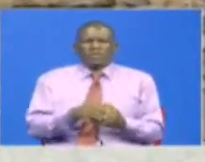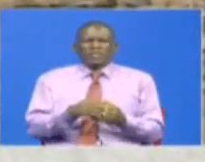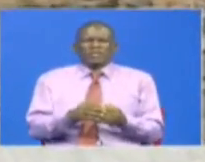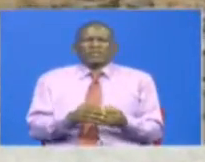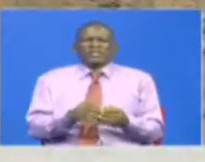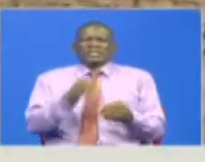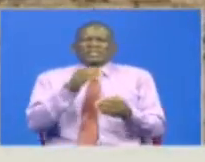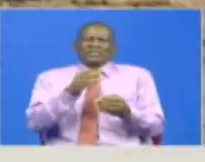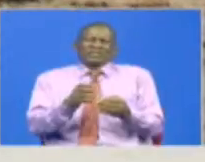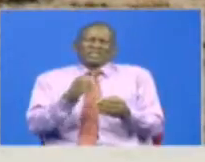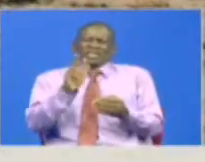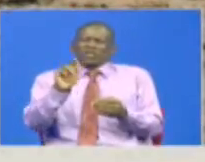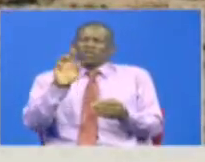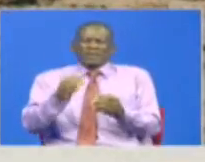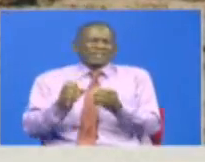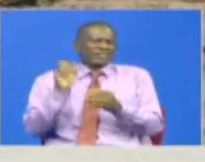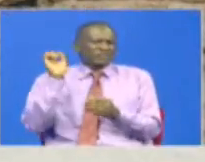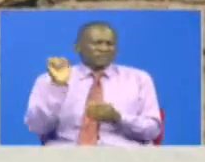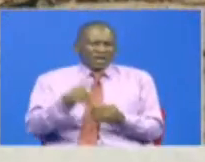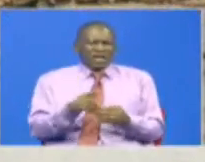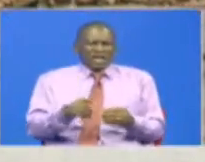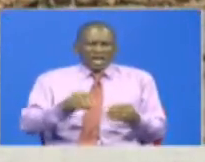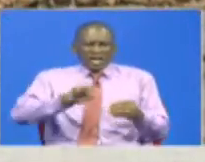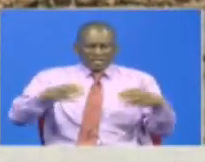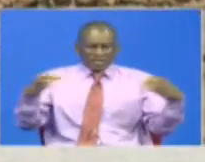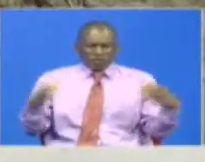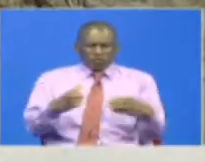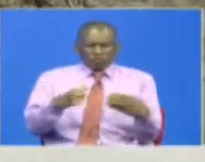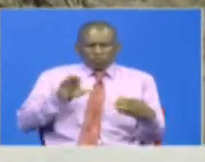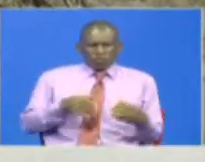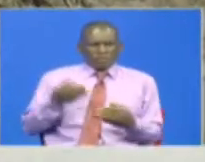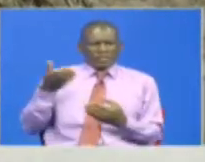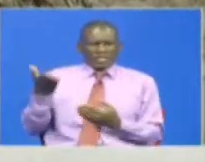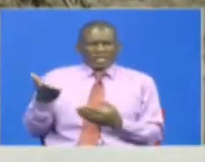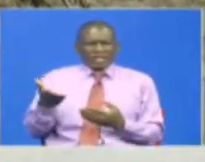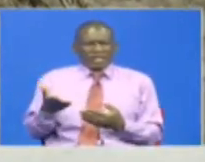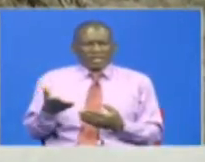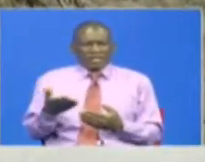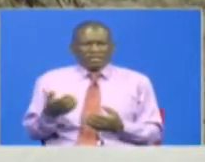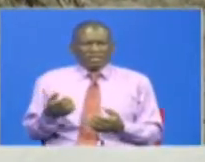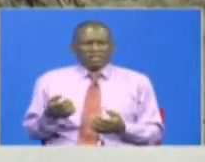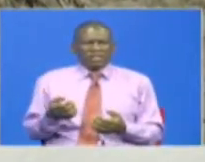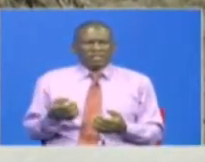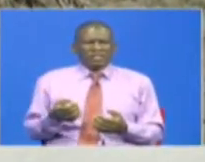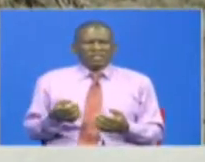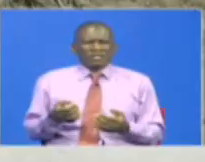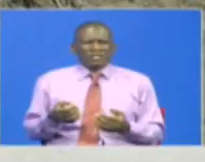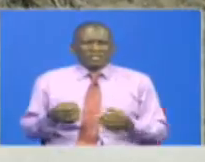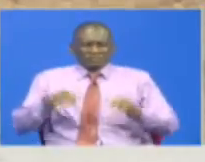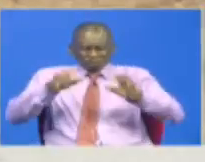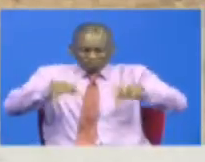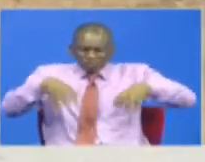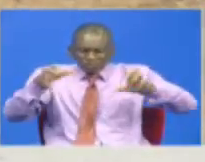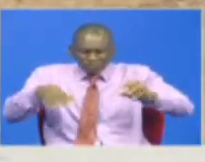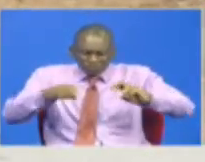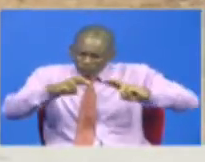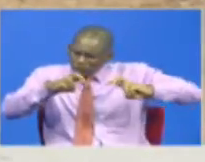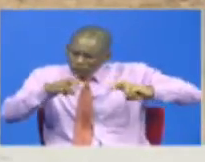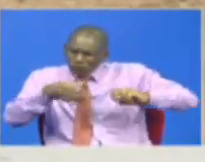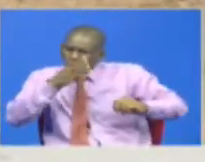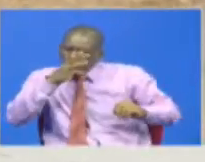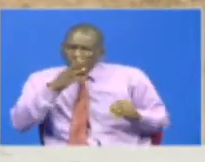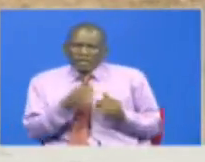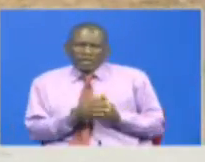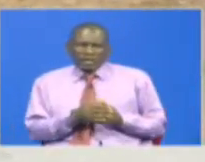away, we find another group of women in the trenches, quite literally. Consistent digging to get to water is